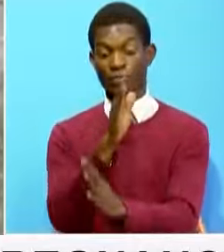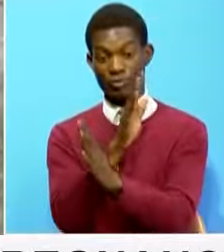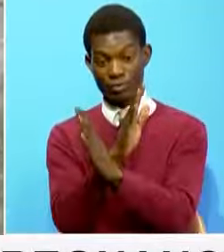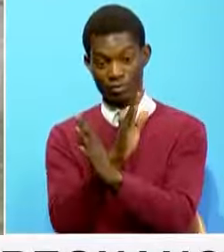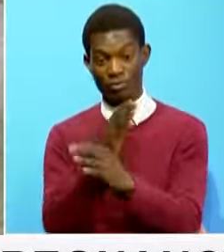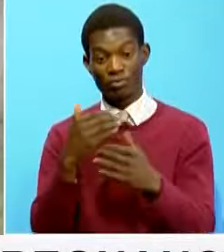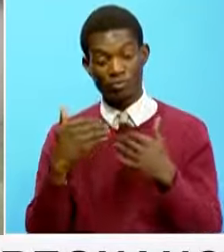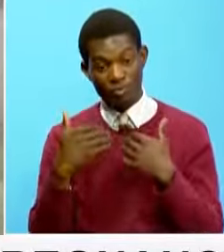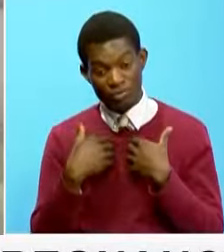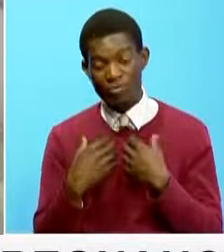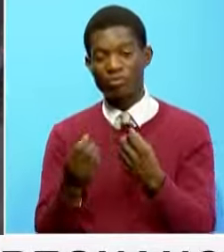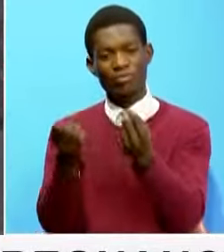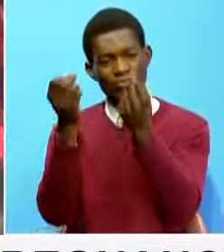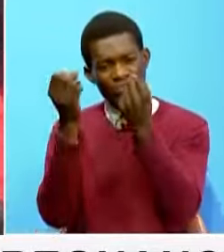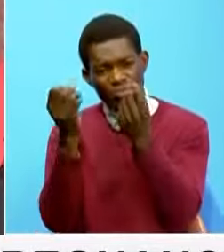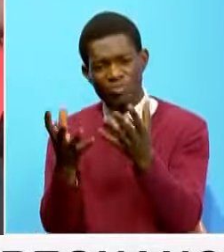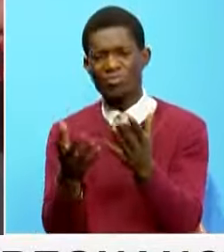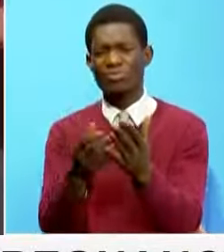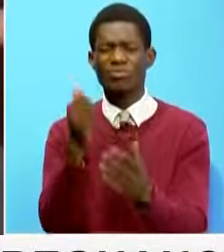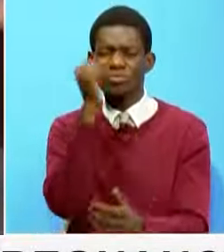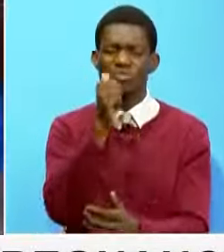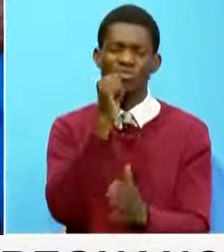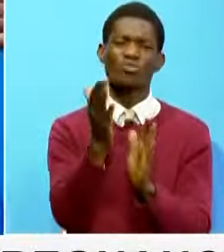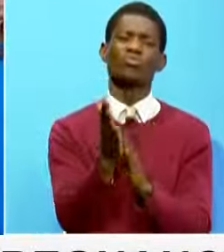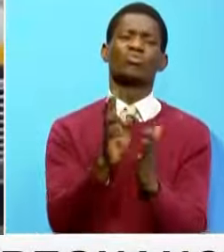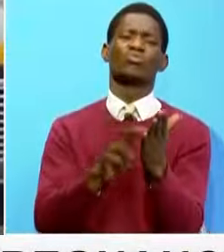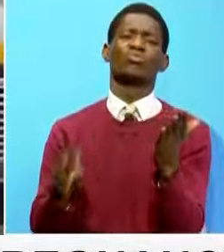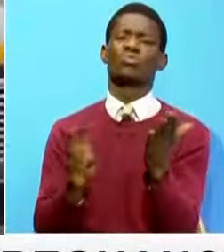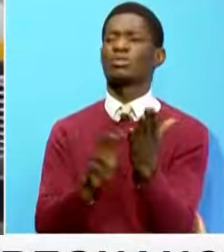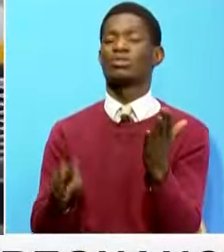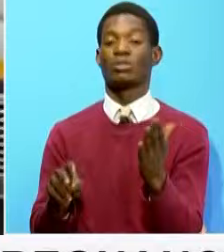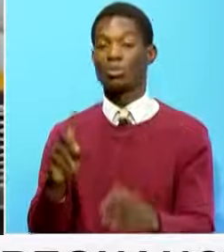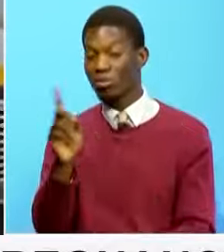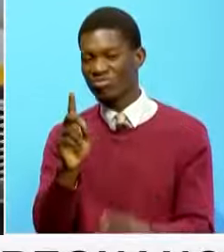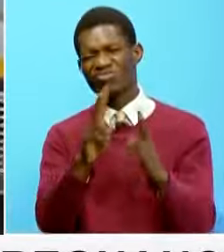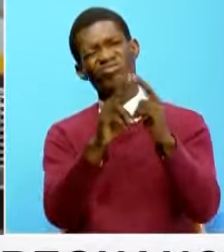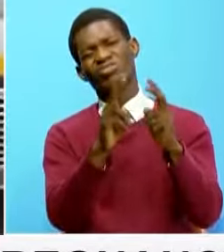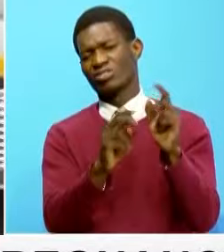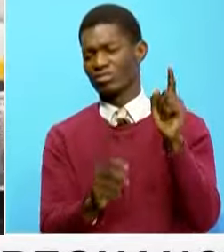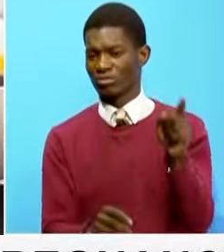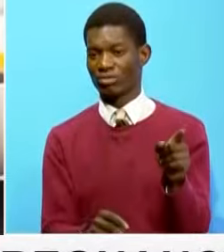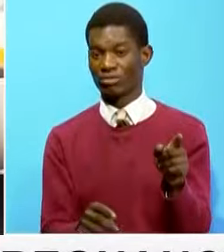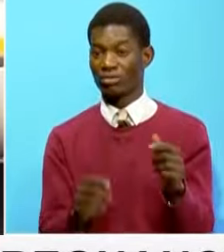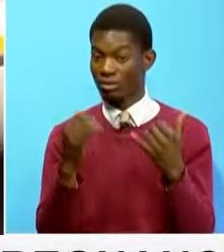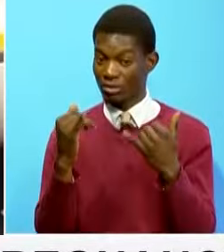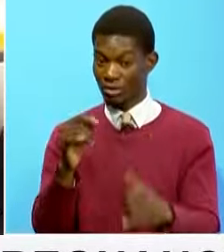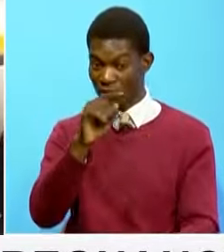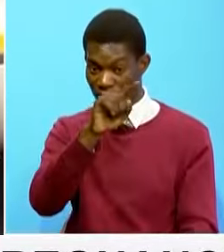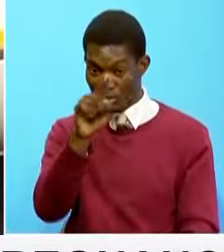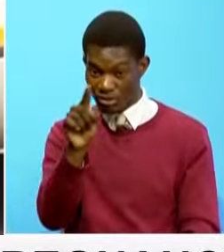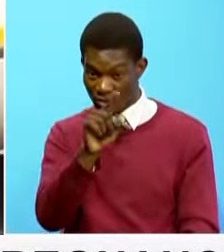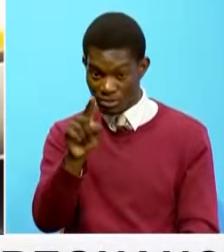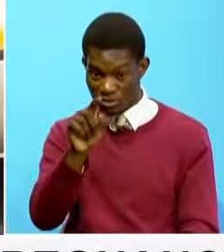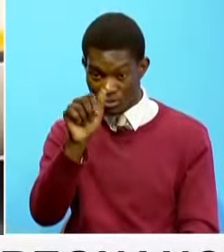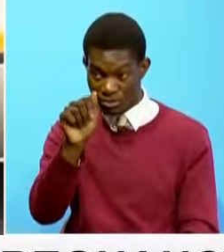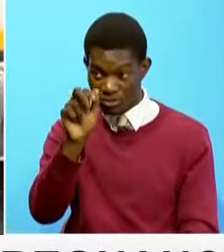child marriages, especially in the rural parts of the country. For this reason, the Zambia National Education Coalition, ZANEC, is conducting a